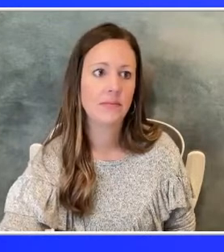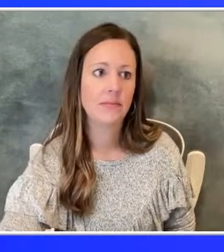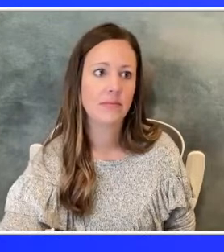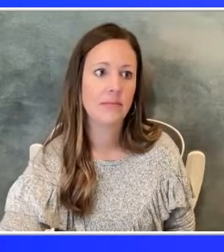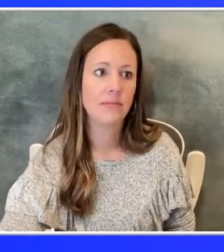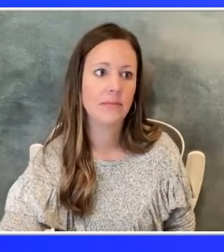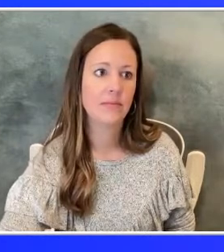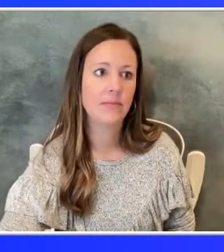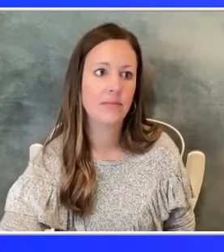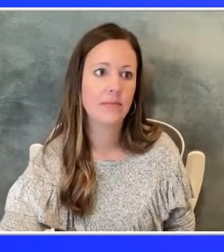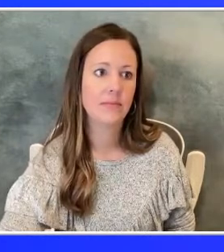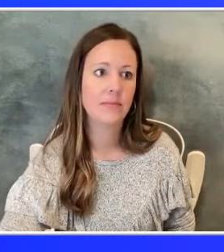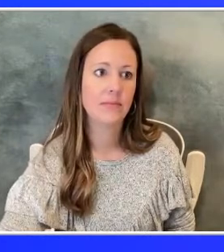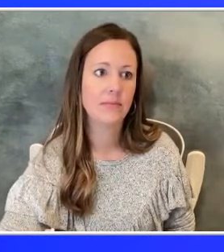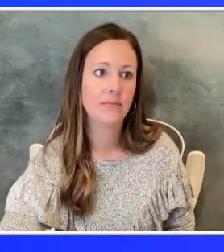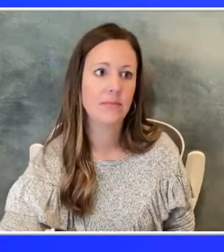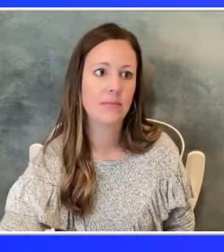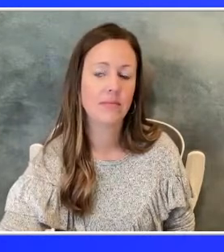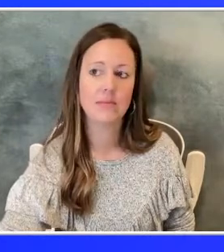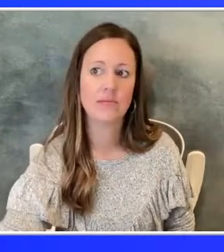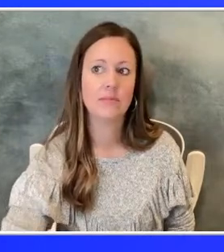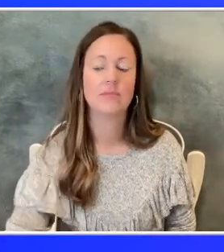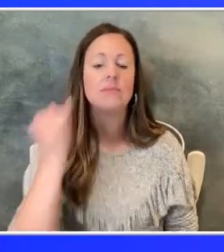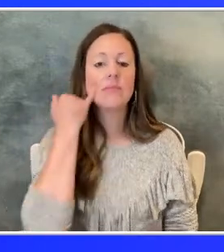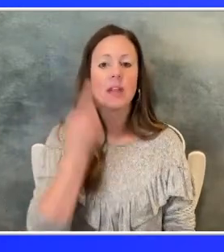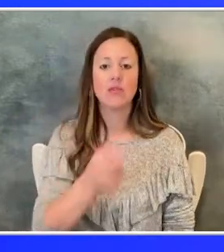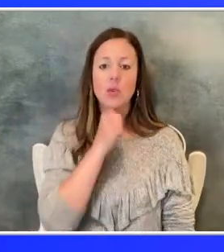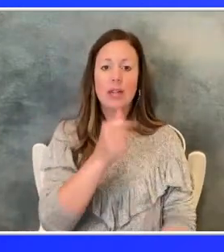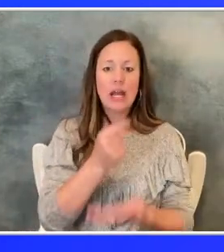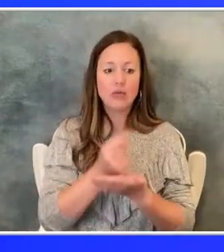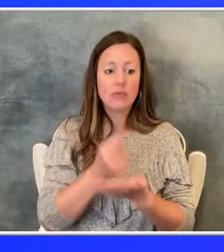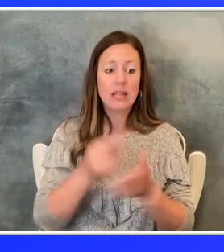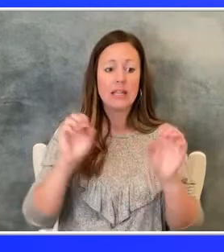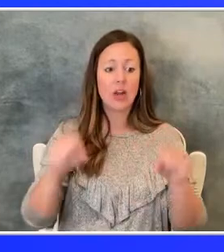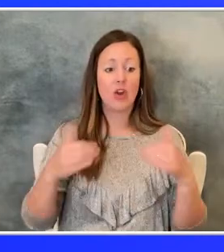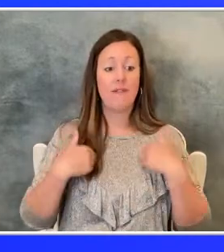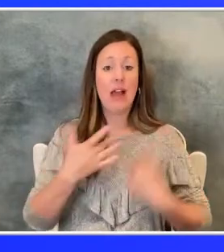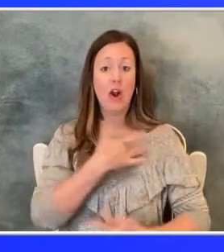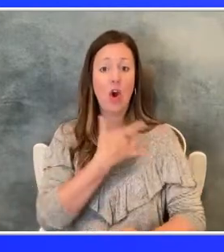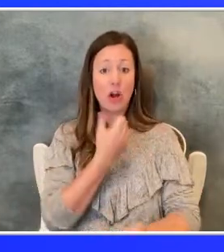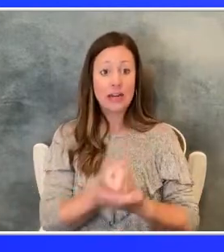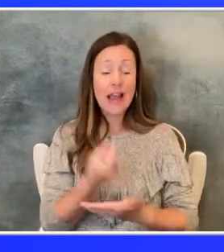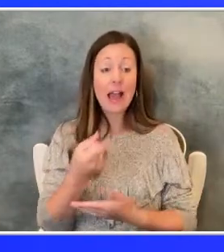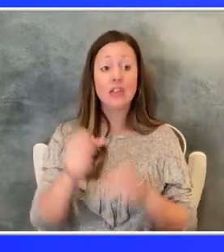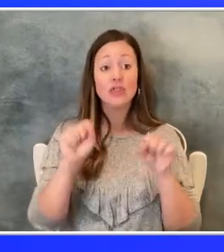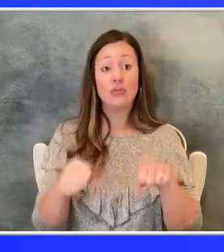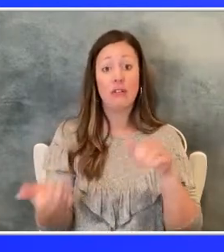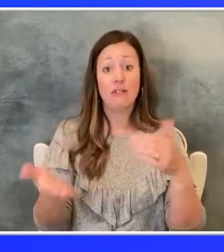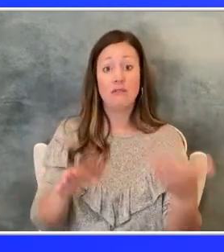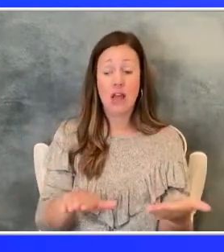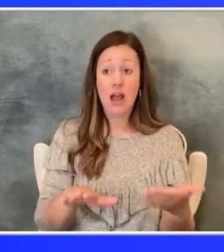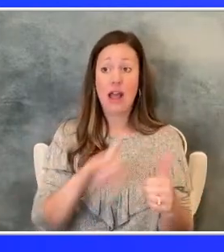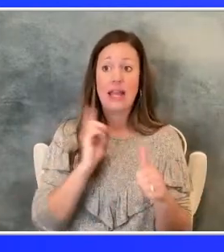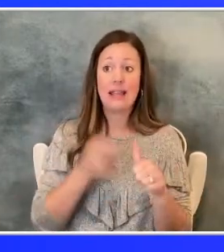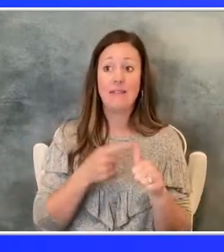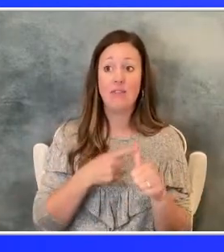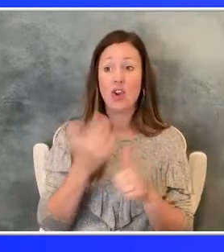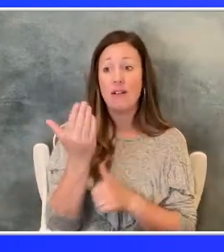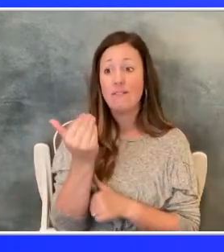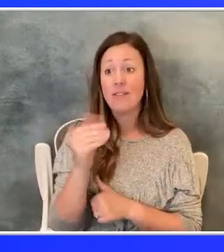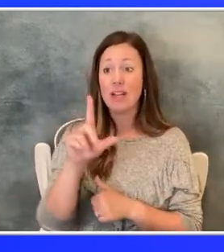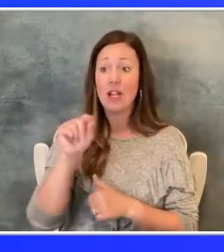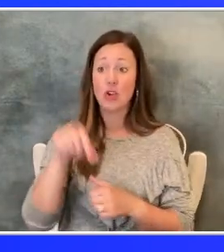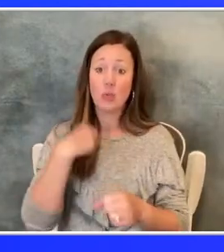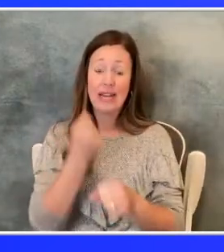treated, she could have had a heart attack. She could die in the first 15, 20 years of